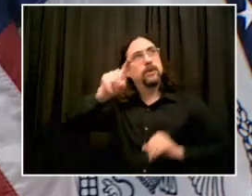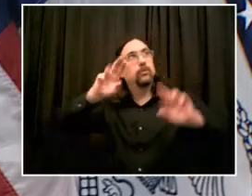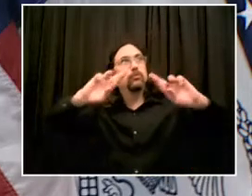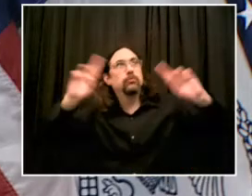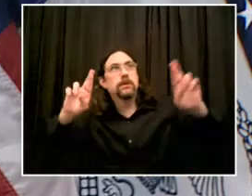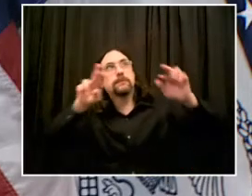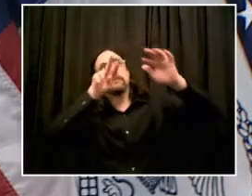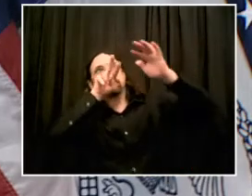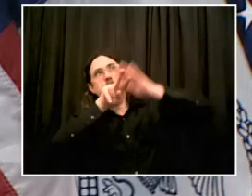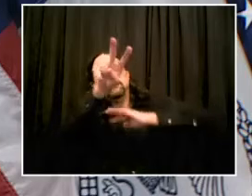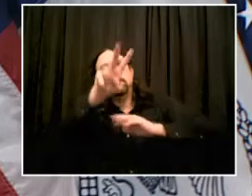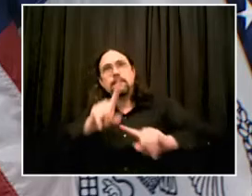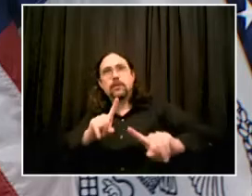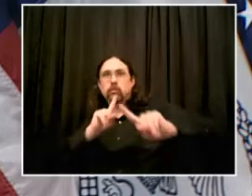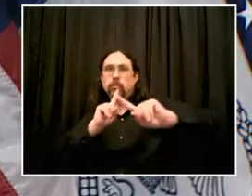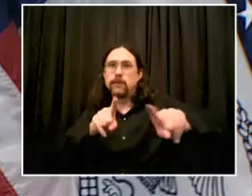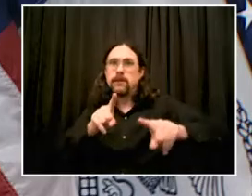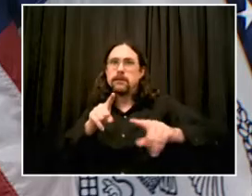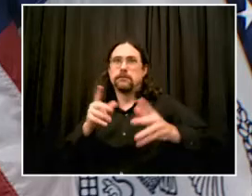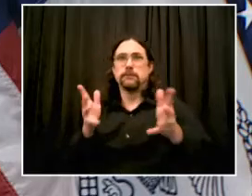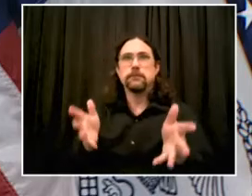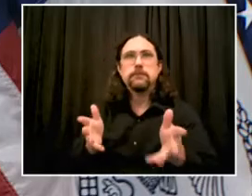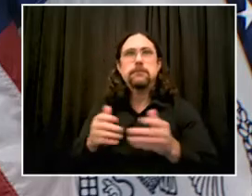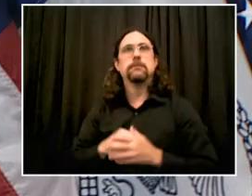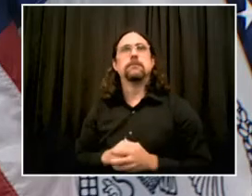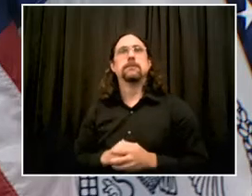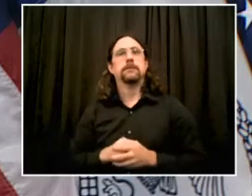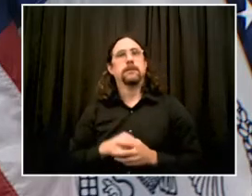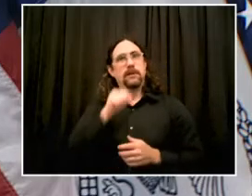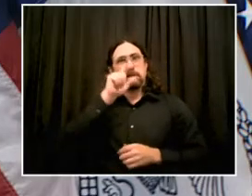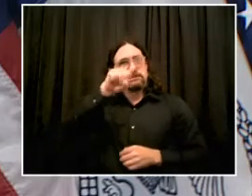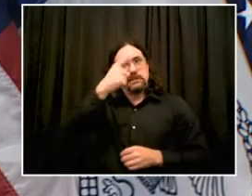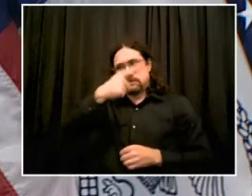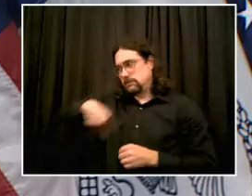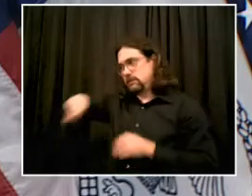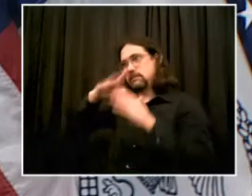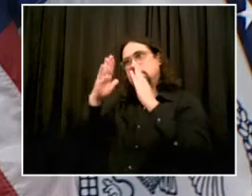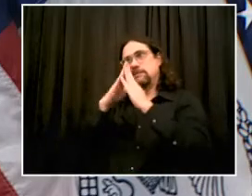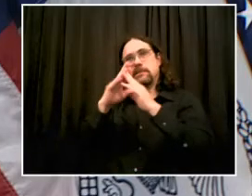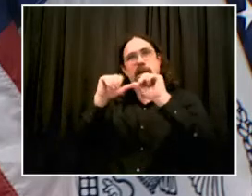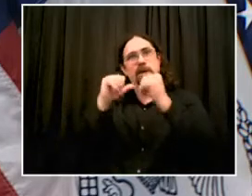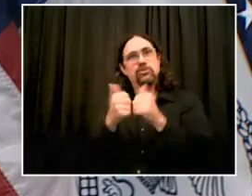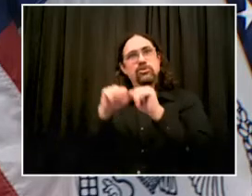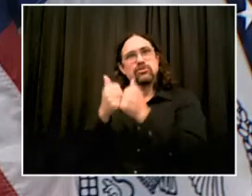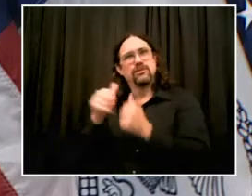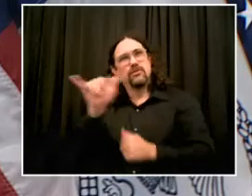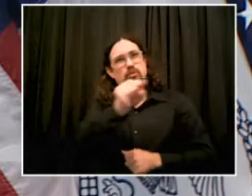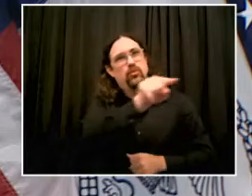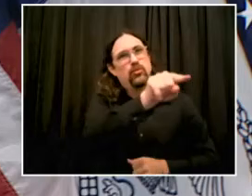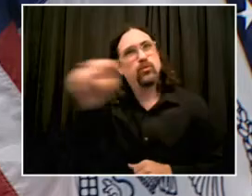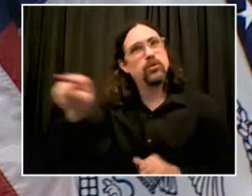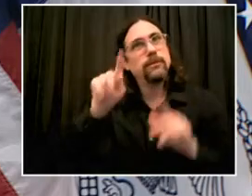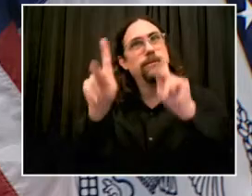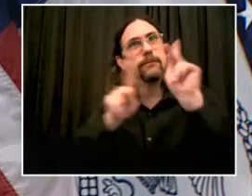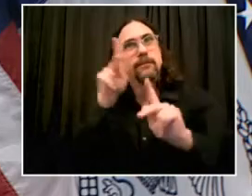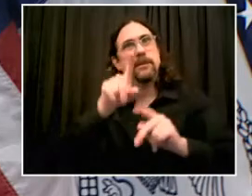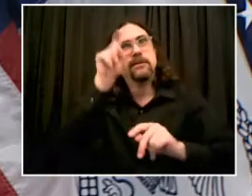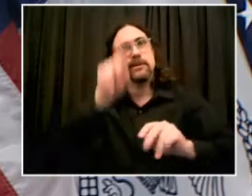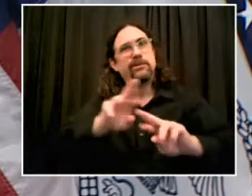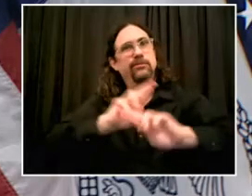people are, the buy-in of the people. And the people of this city, all of you have done an amazing job. And here is a fact that is striking. Since June